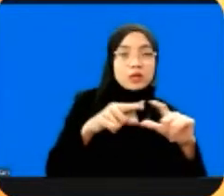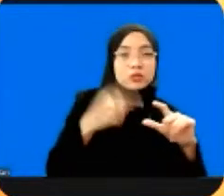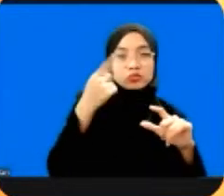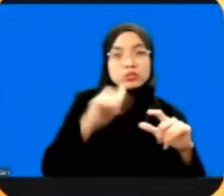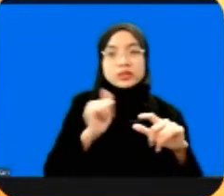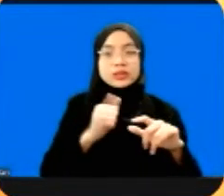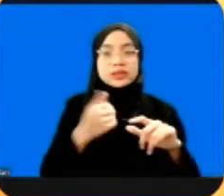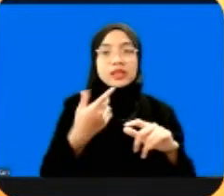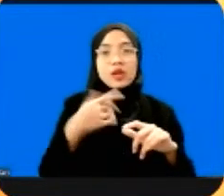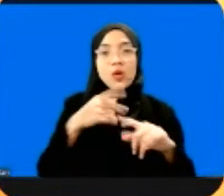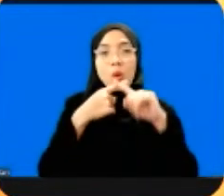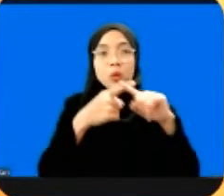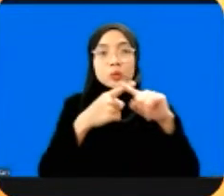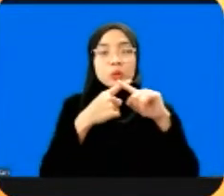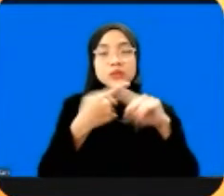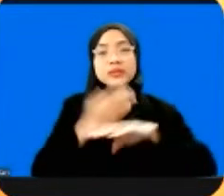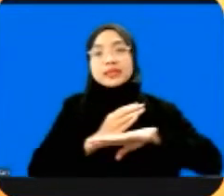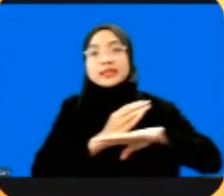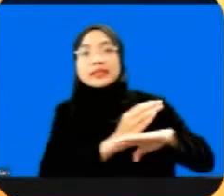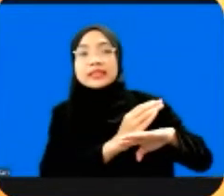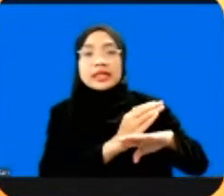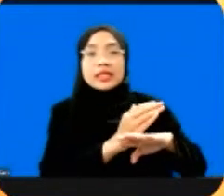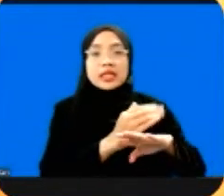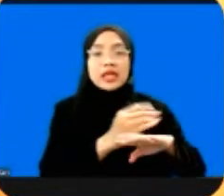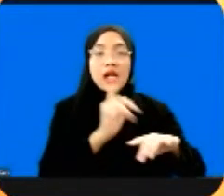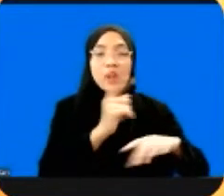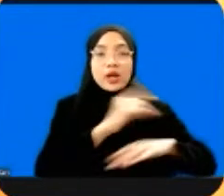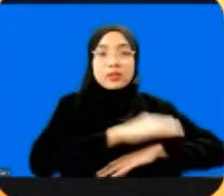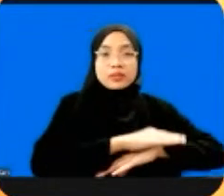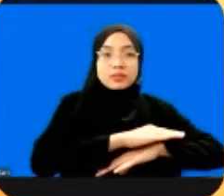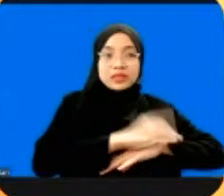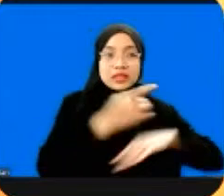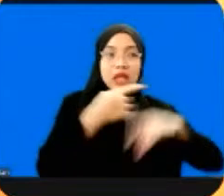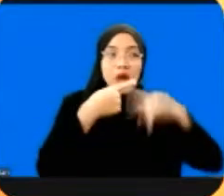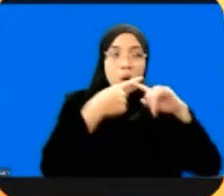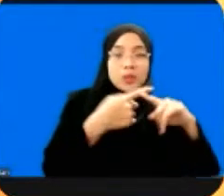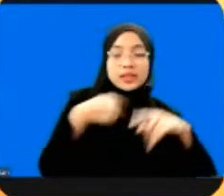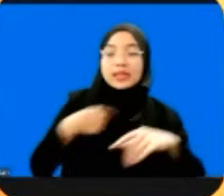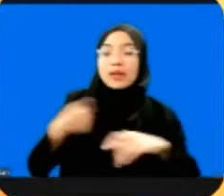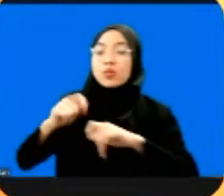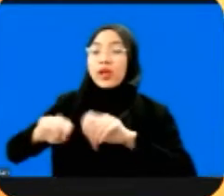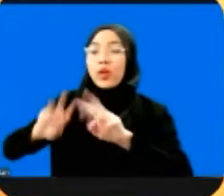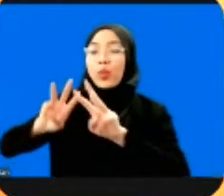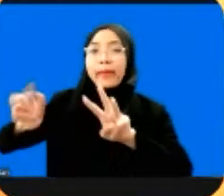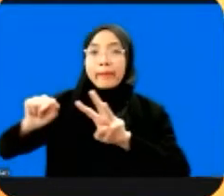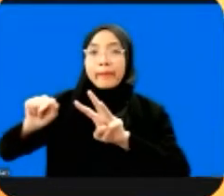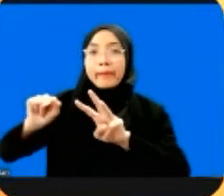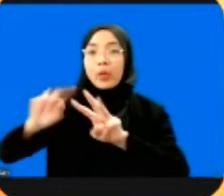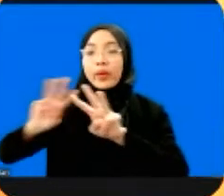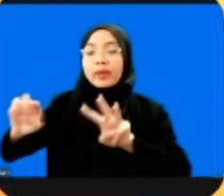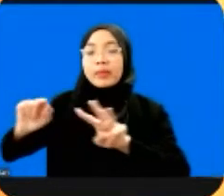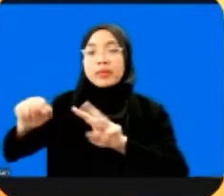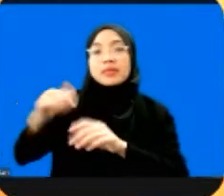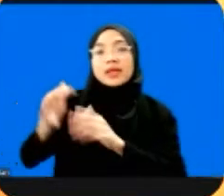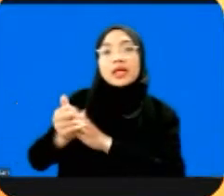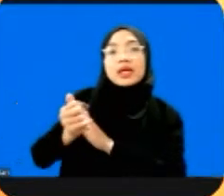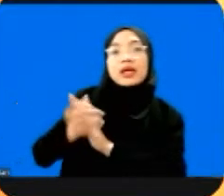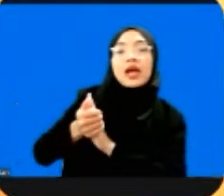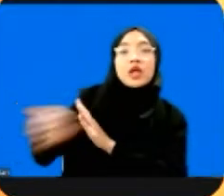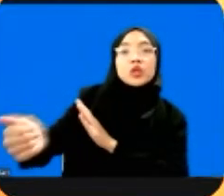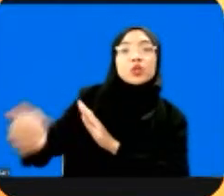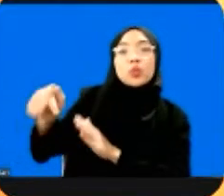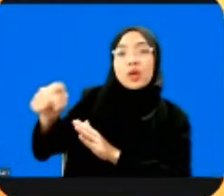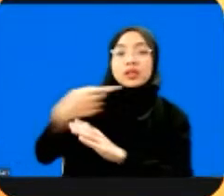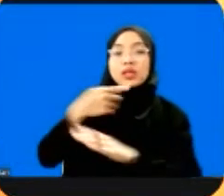to make it into one page so people can easily use it. I think that's our